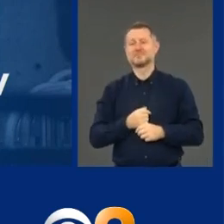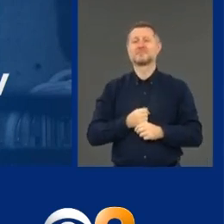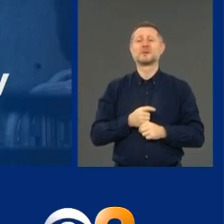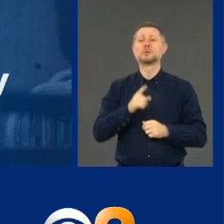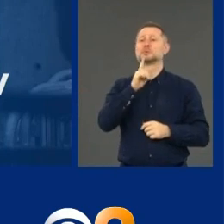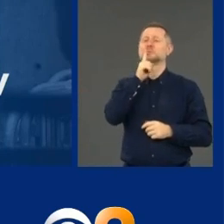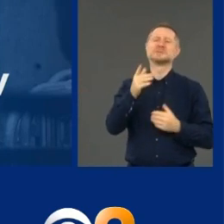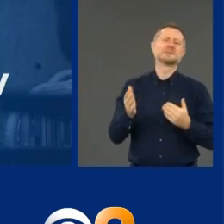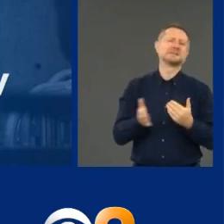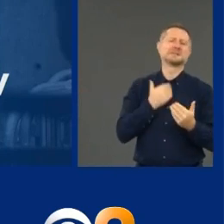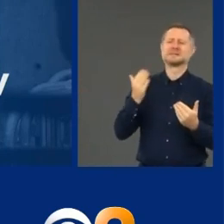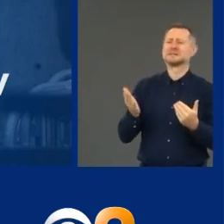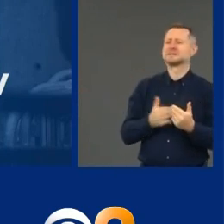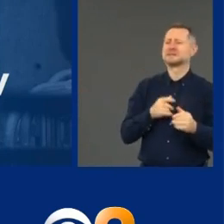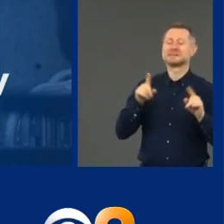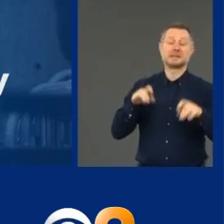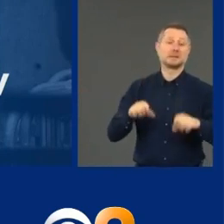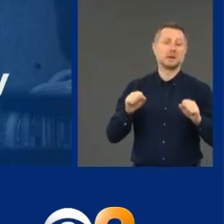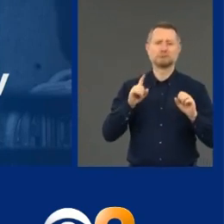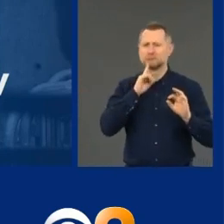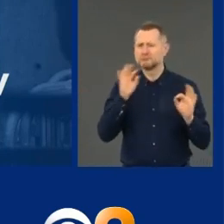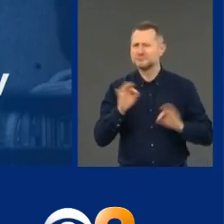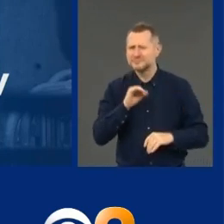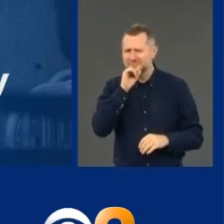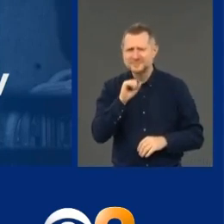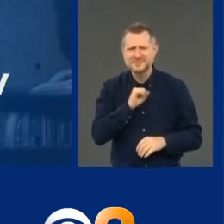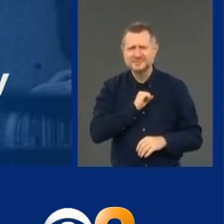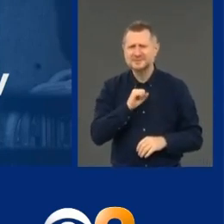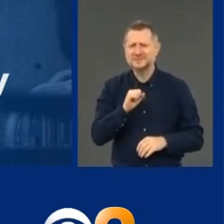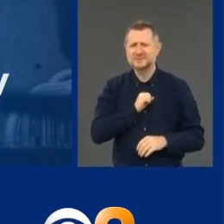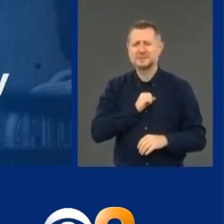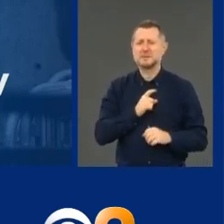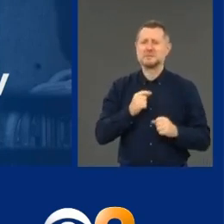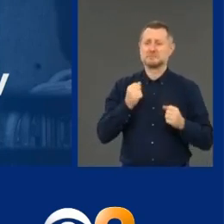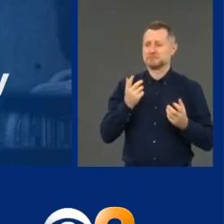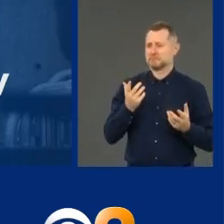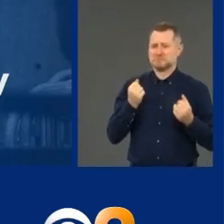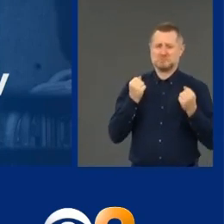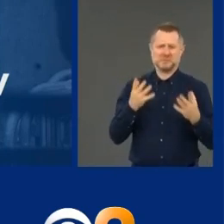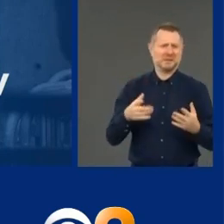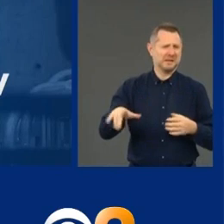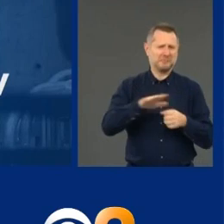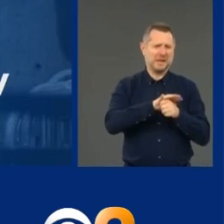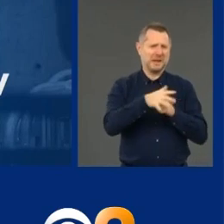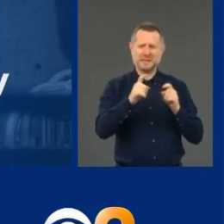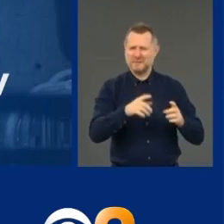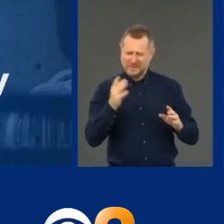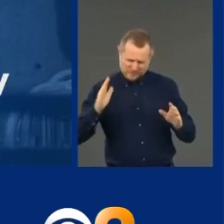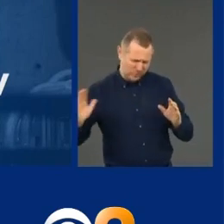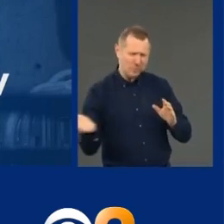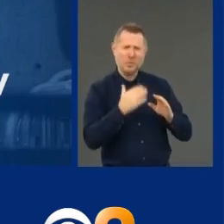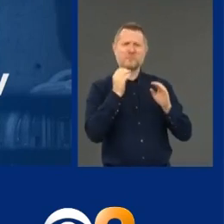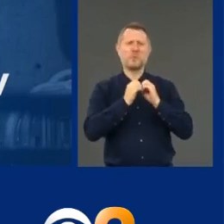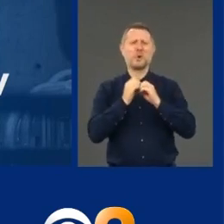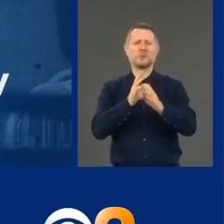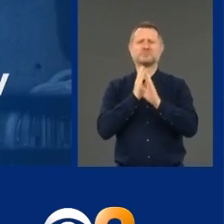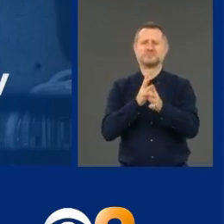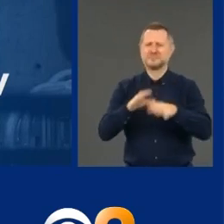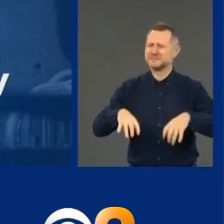as possible, but we do have many sites that have more capacity than they're now doing tests. If you have any symptoms, get a